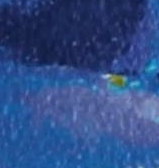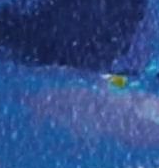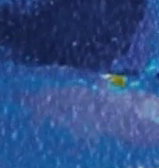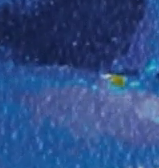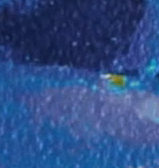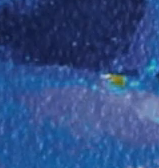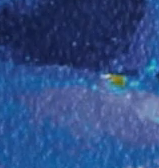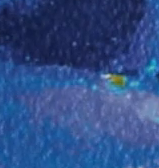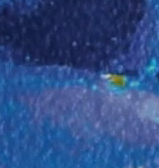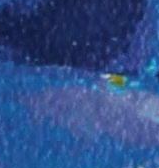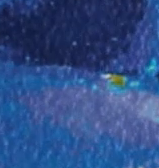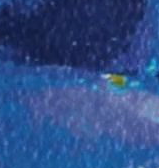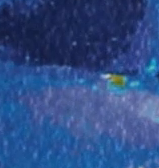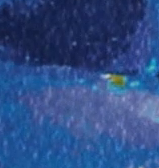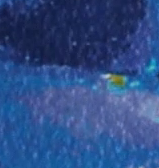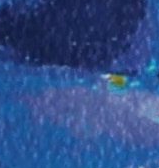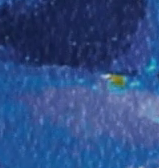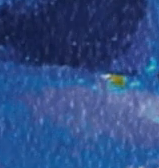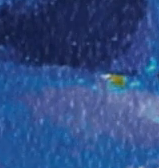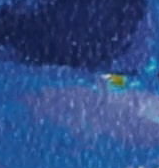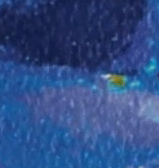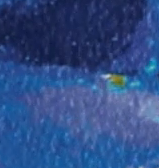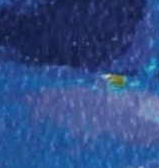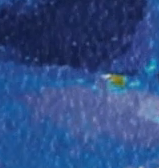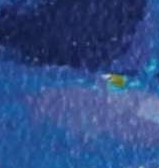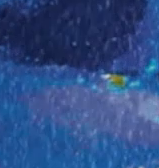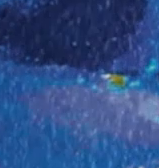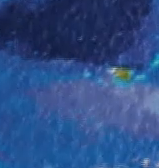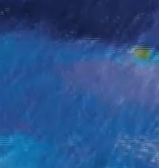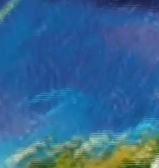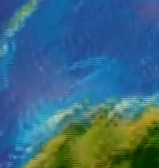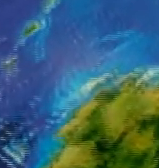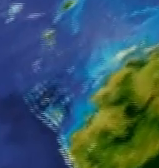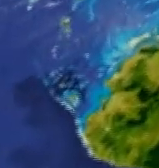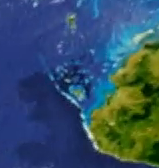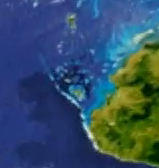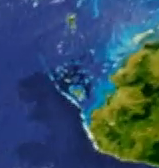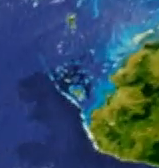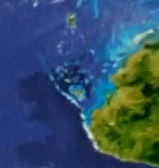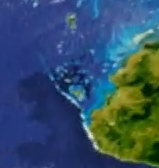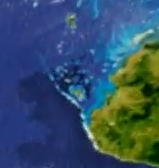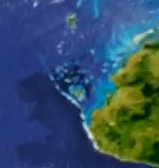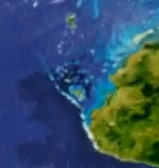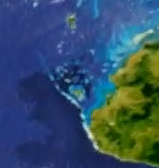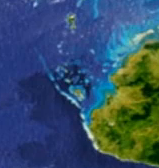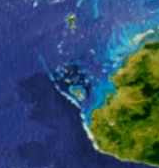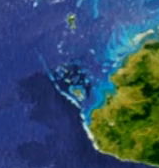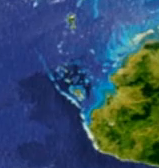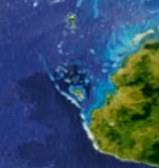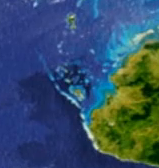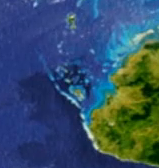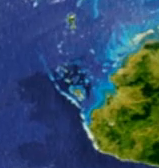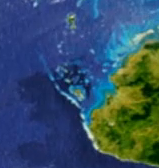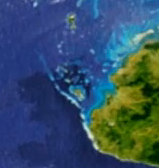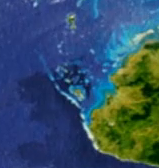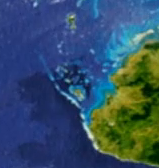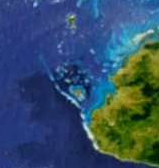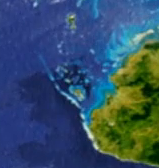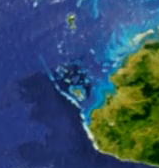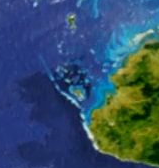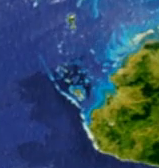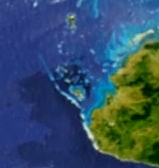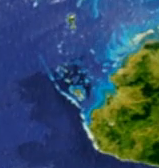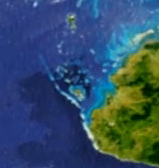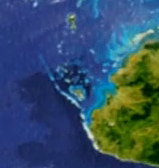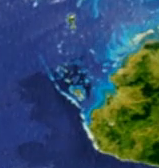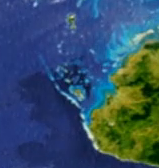and sunshine with a couple of thunderstorms, especially late in the day. At sea, east to southeast winds 10 to 15 knots,